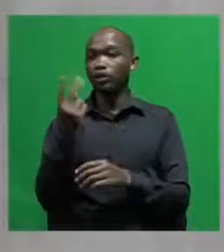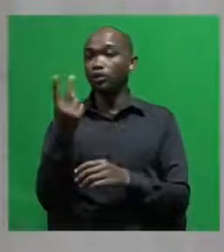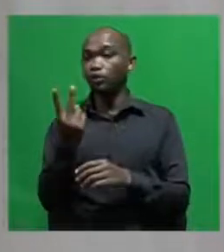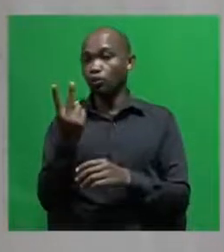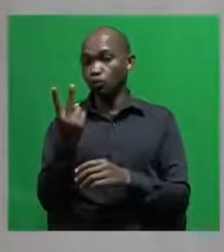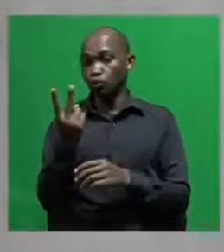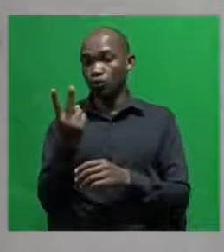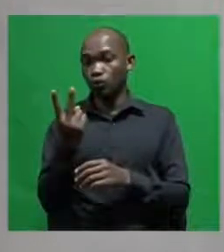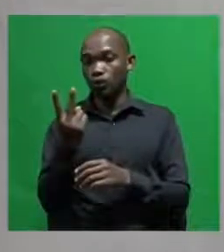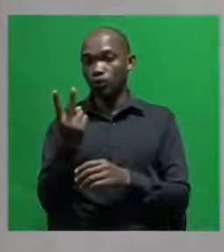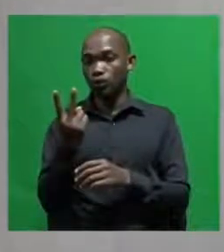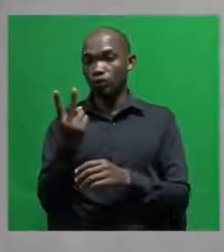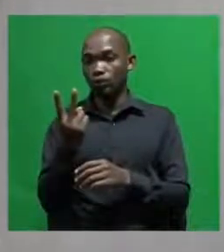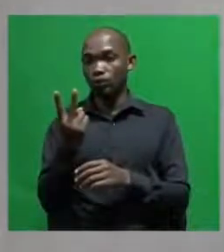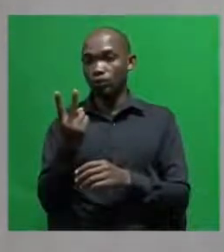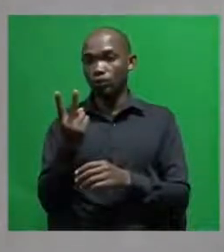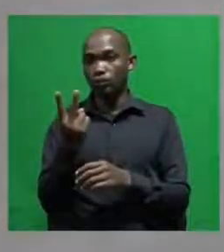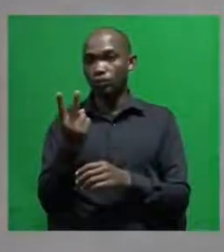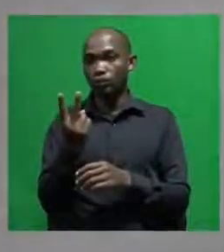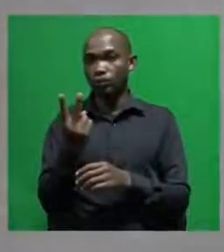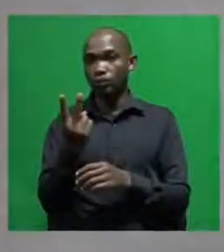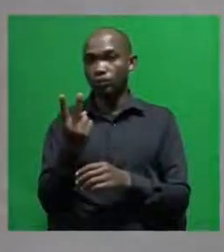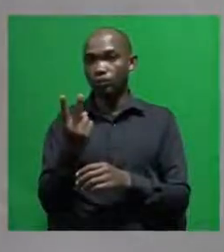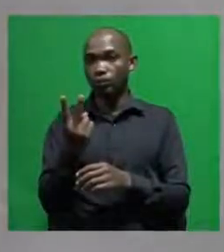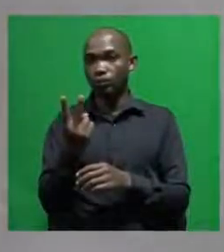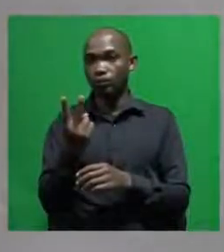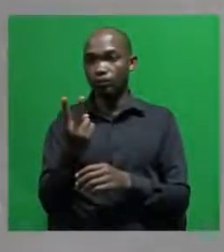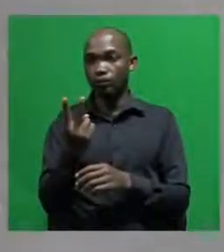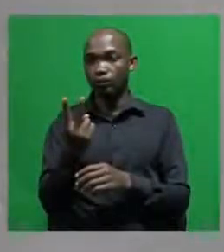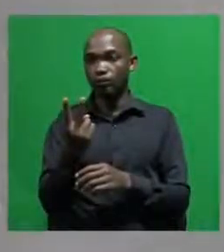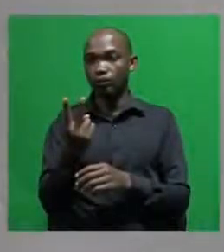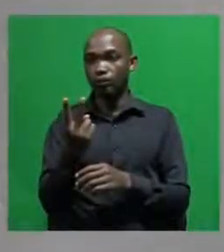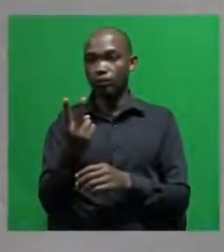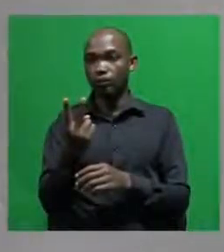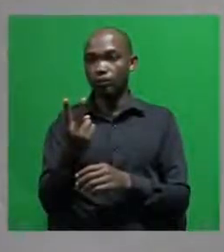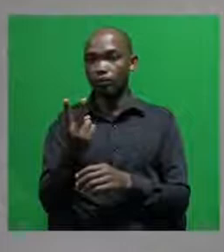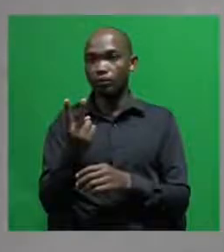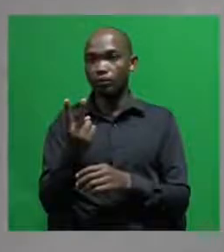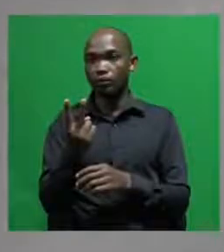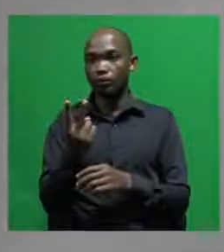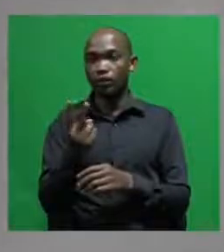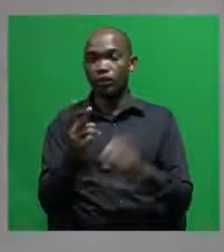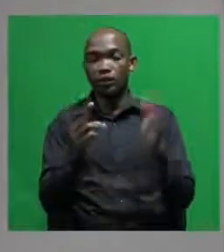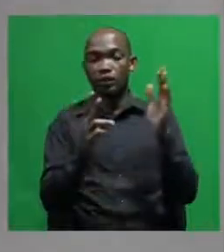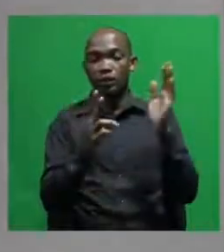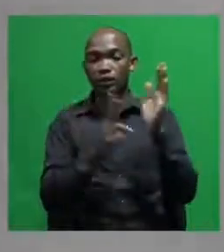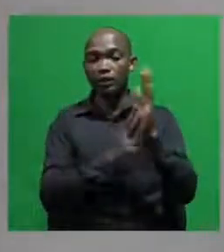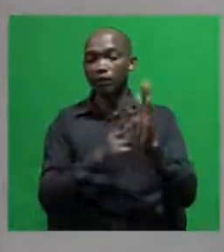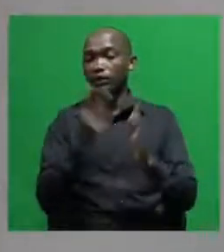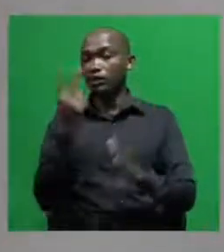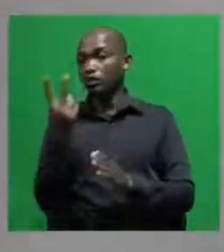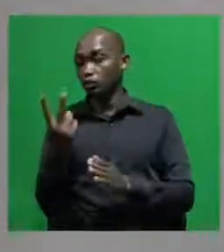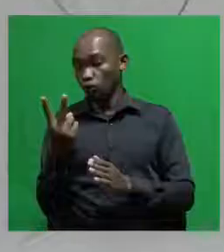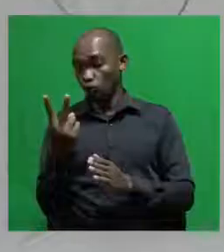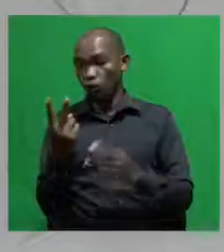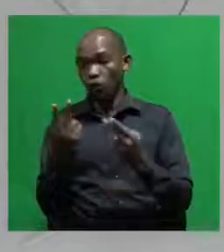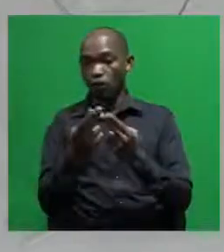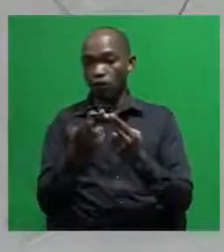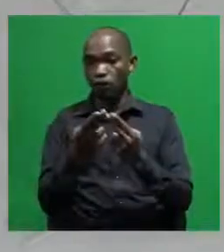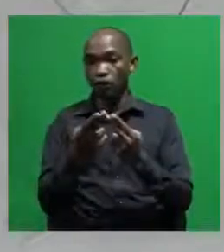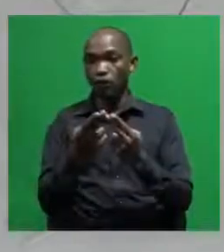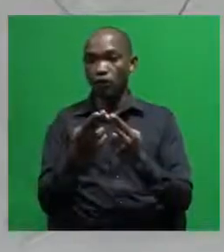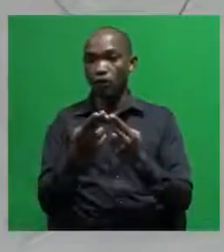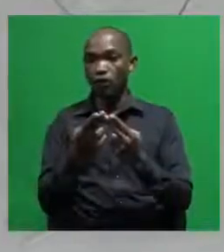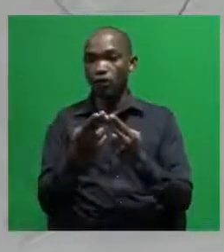72. Write it 2 carries 7. Then 9 times 8 is 72,